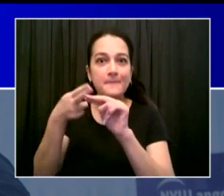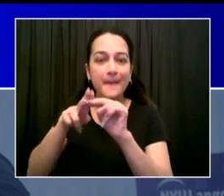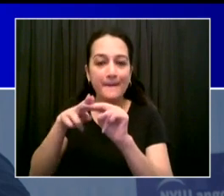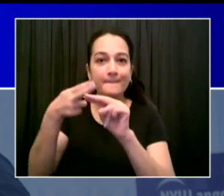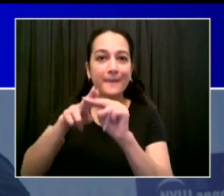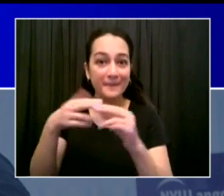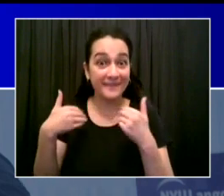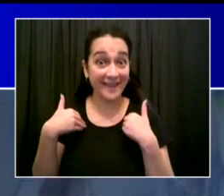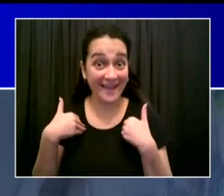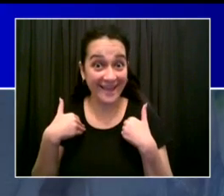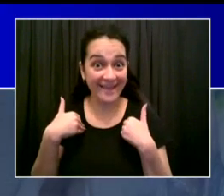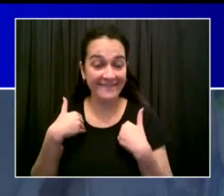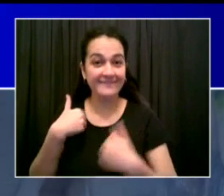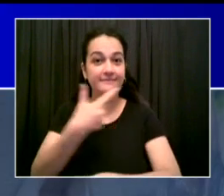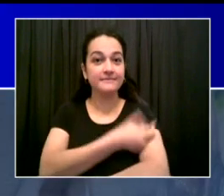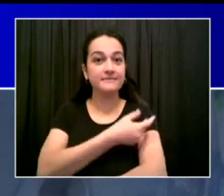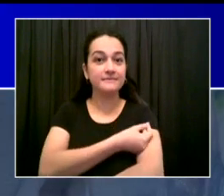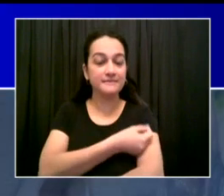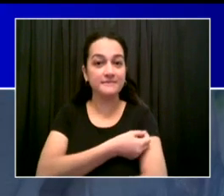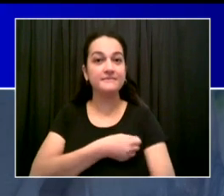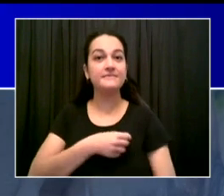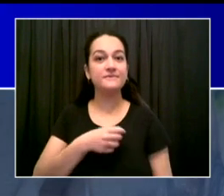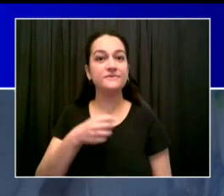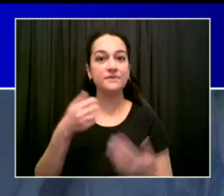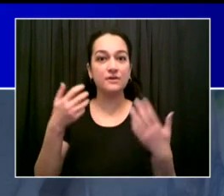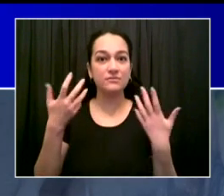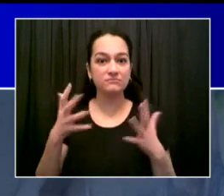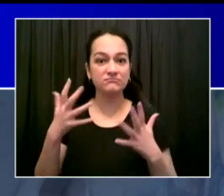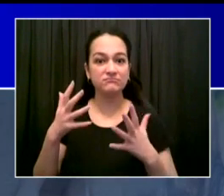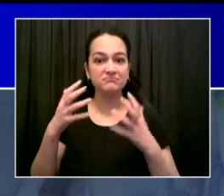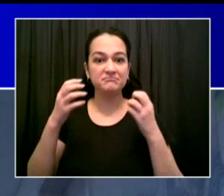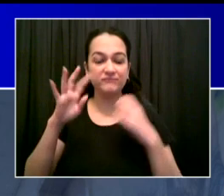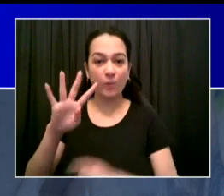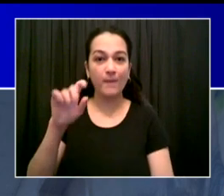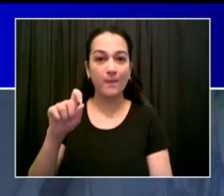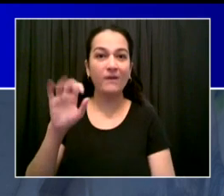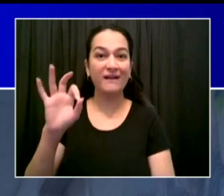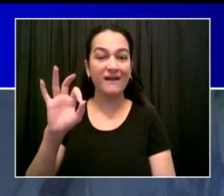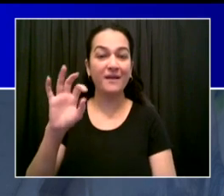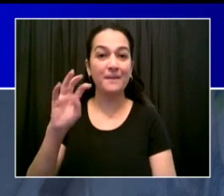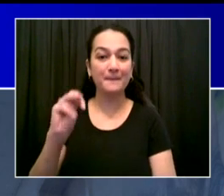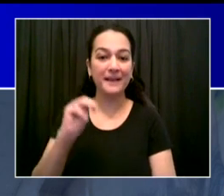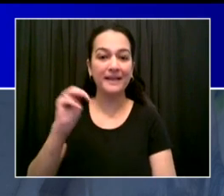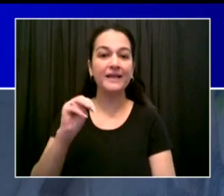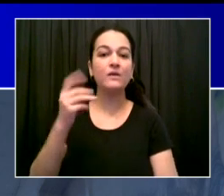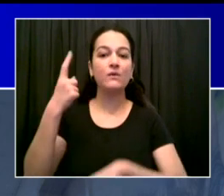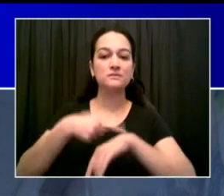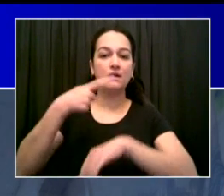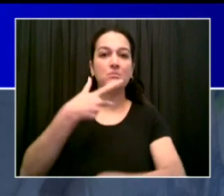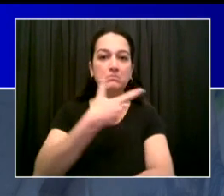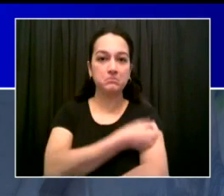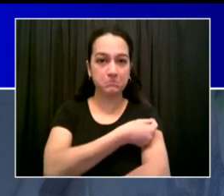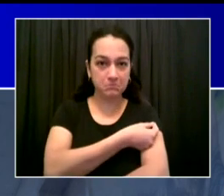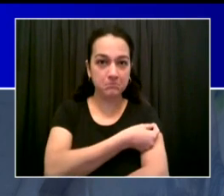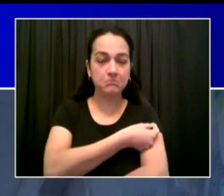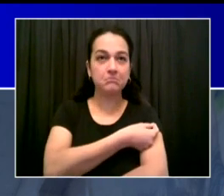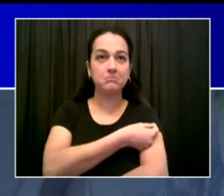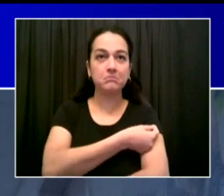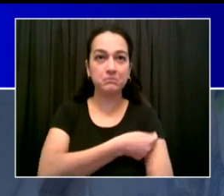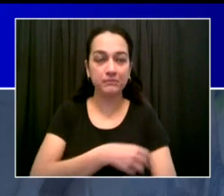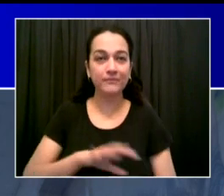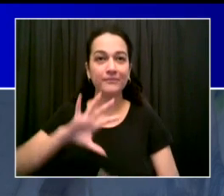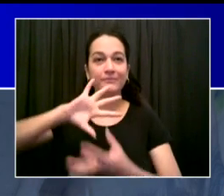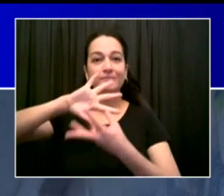58% of our population. That is the strong foundation that we have. That's why we have fought back as well as we have,